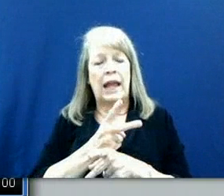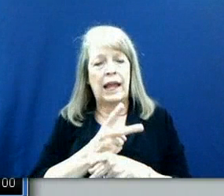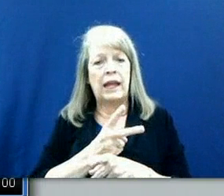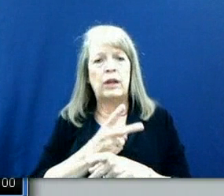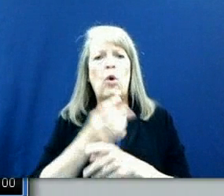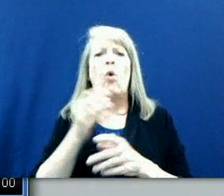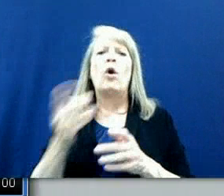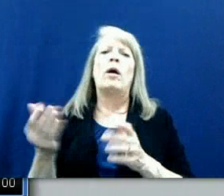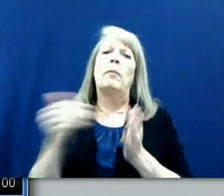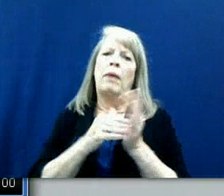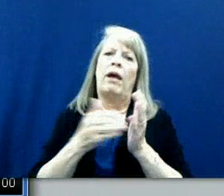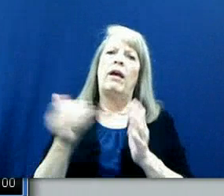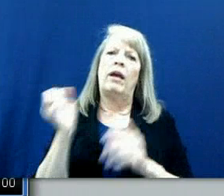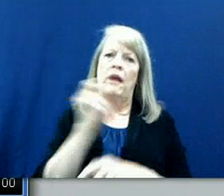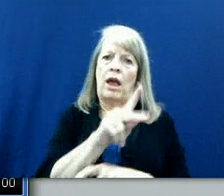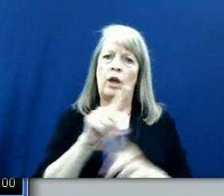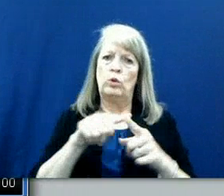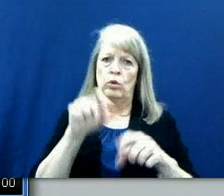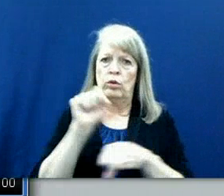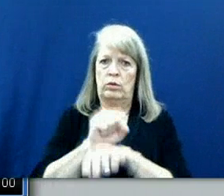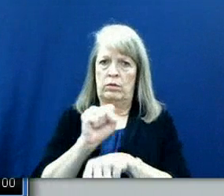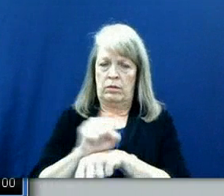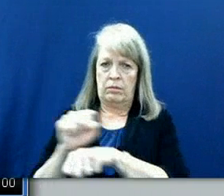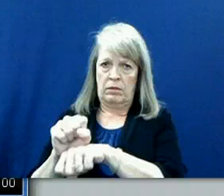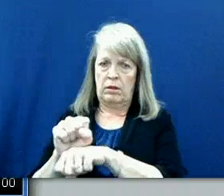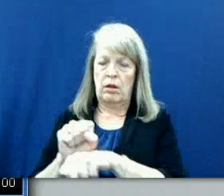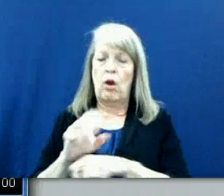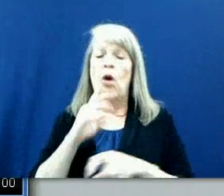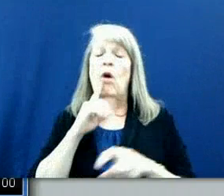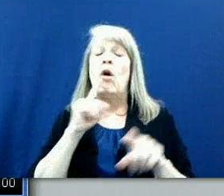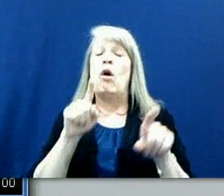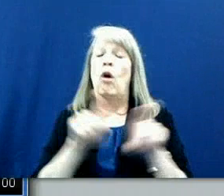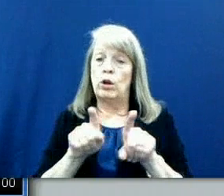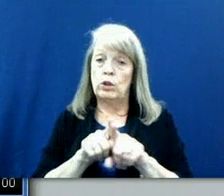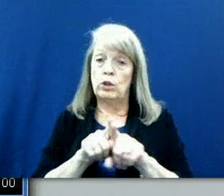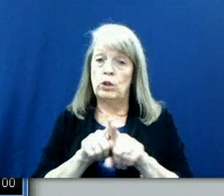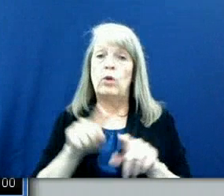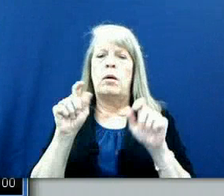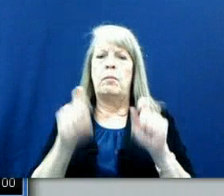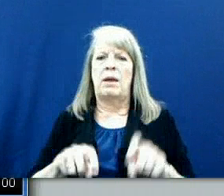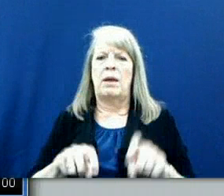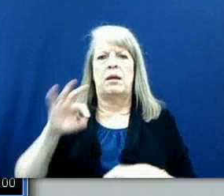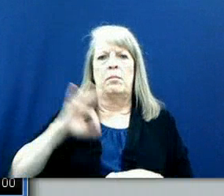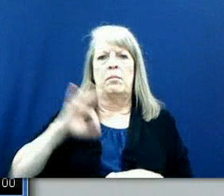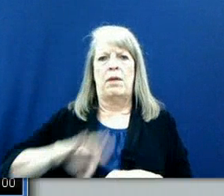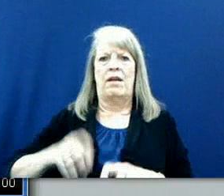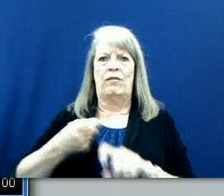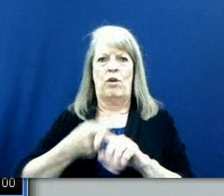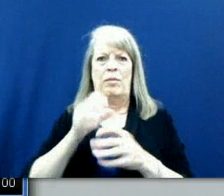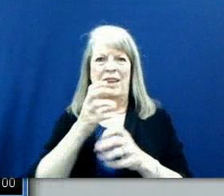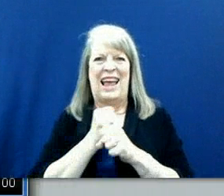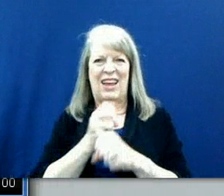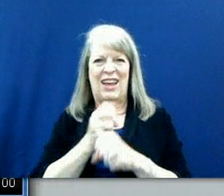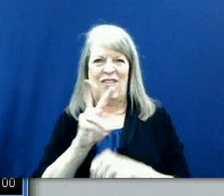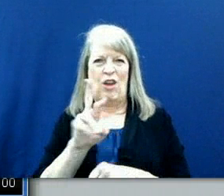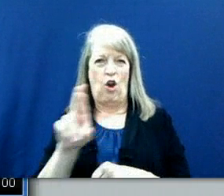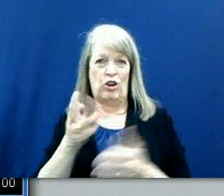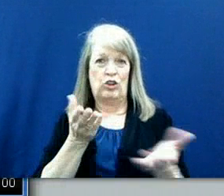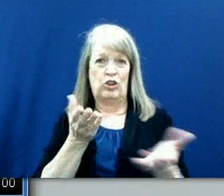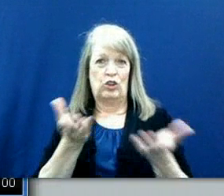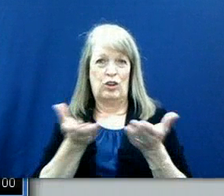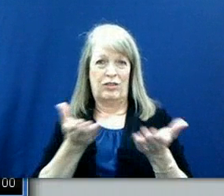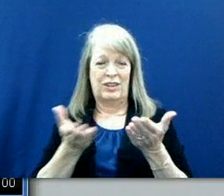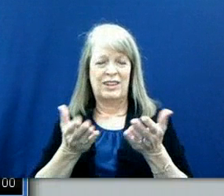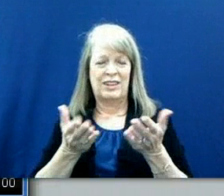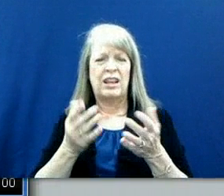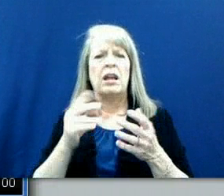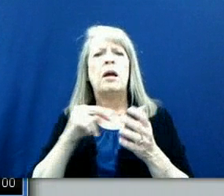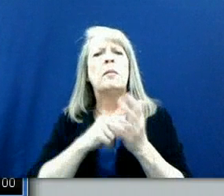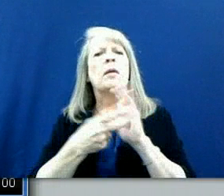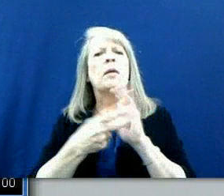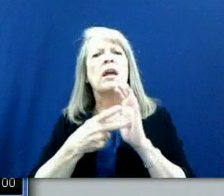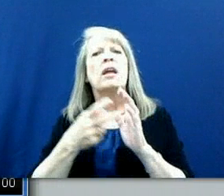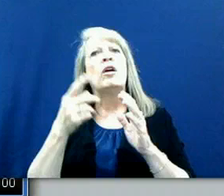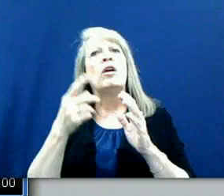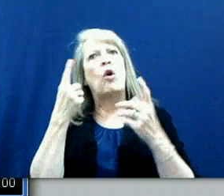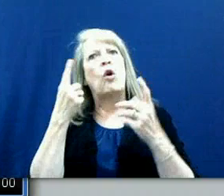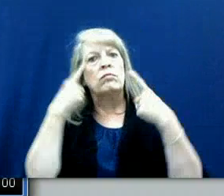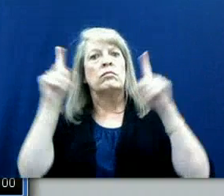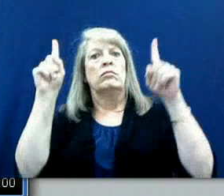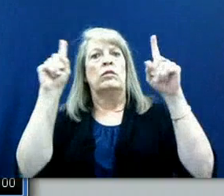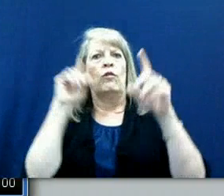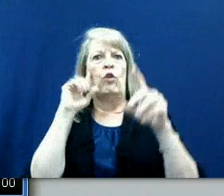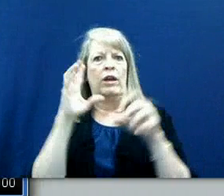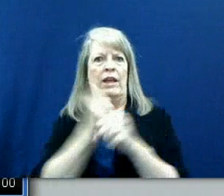employment, and be able to benefit from vocational rehabilitation services in terms of an employment